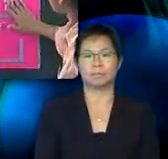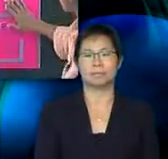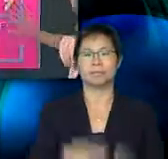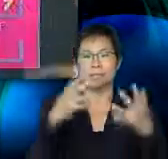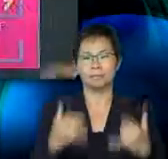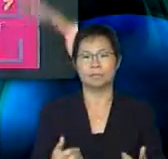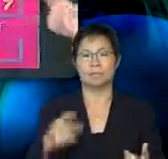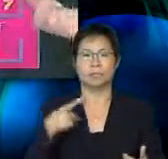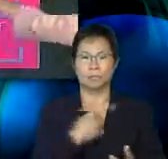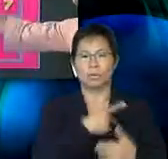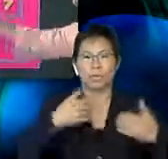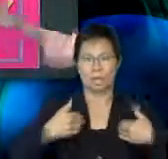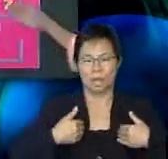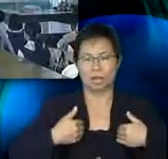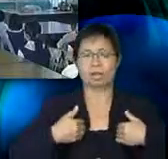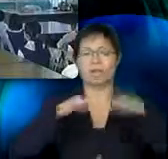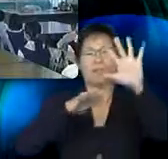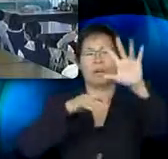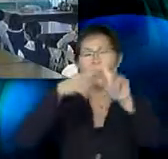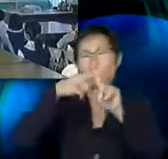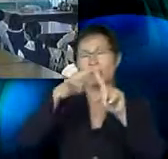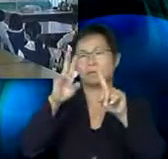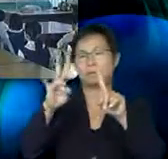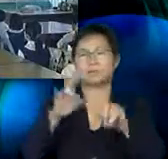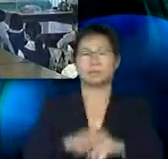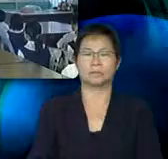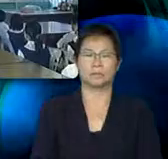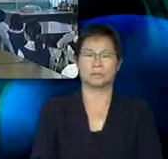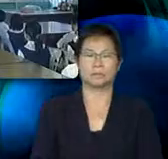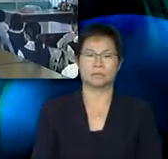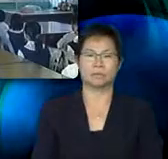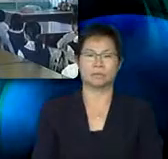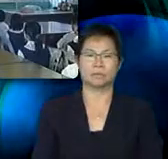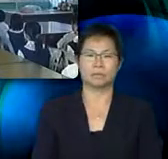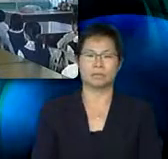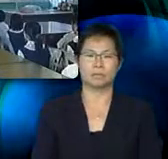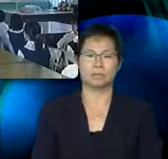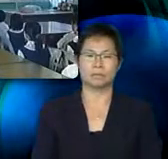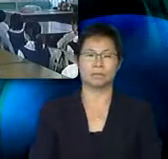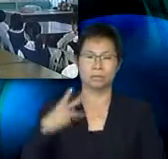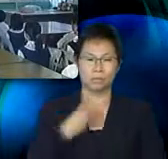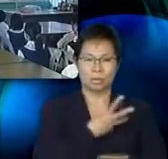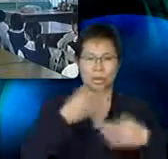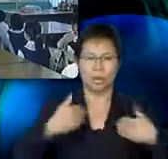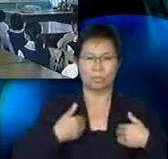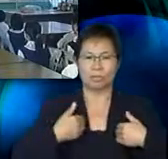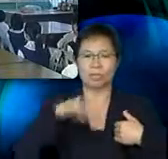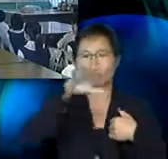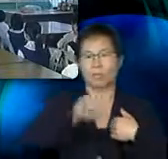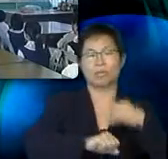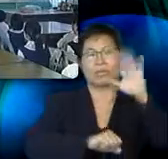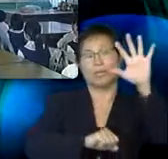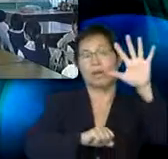Now we have 5 plus 7. First, we have to take 5